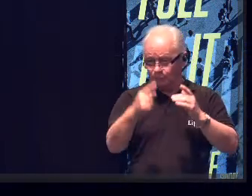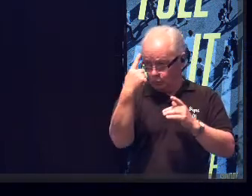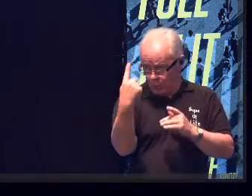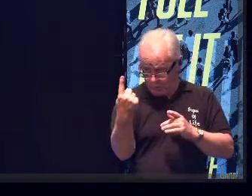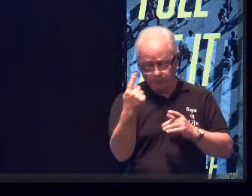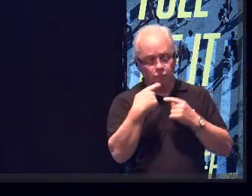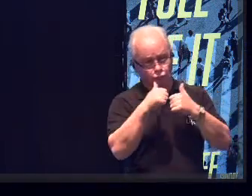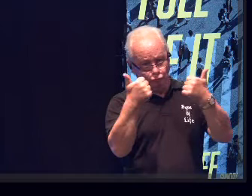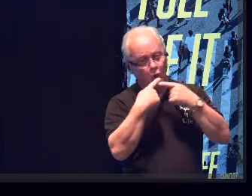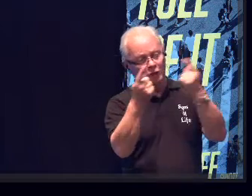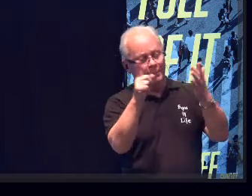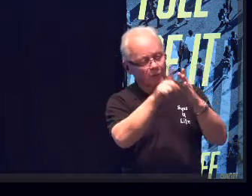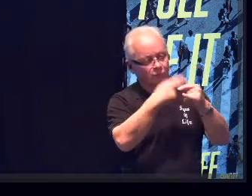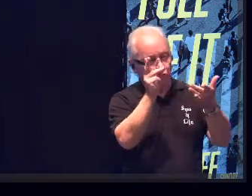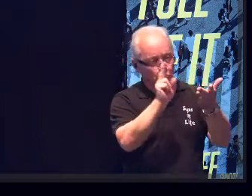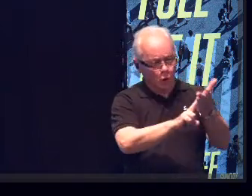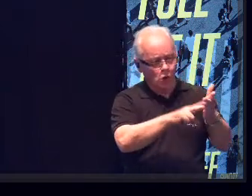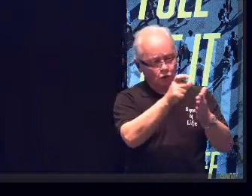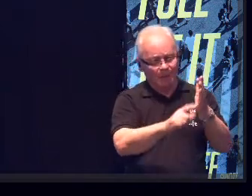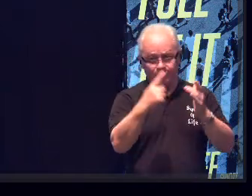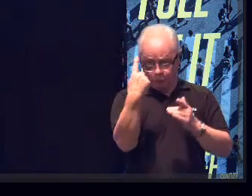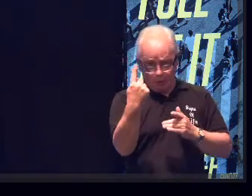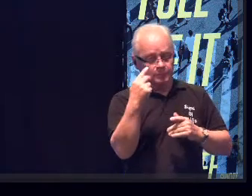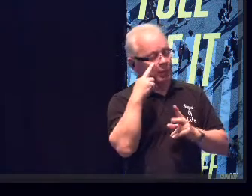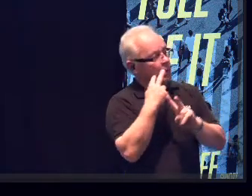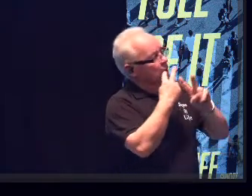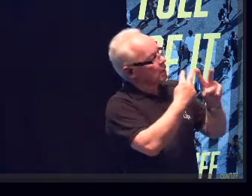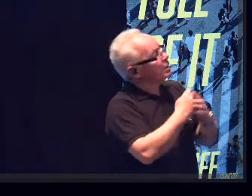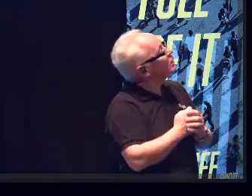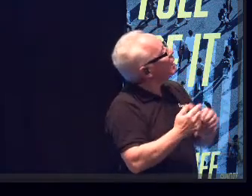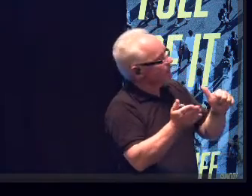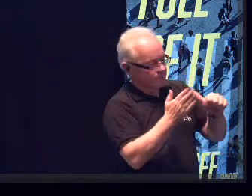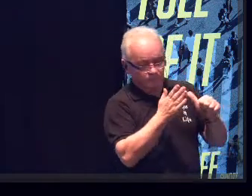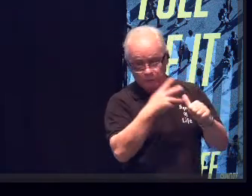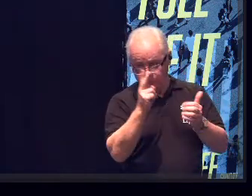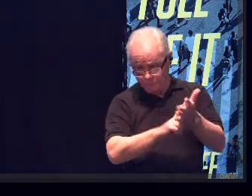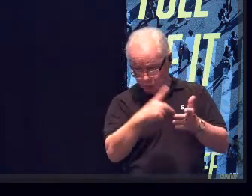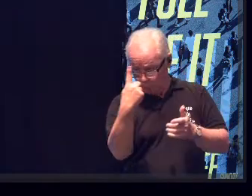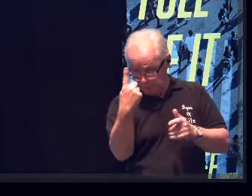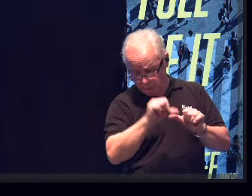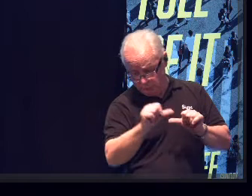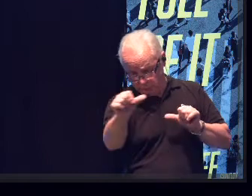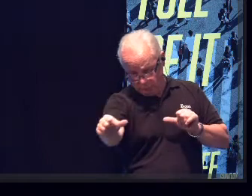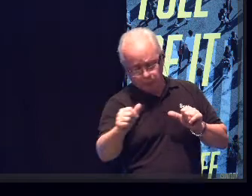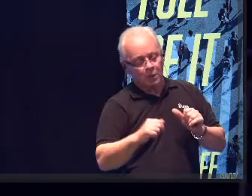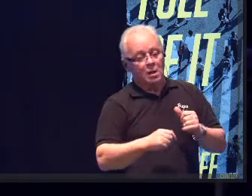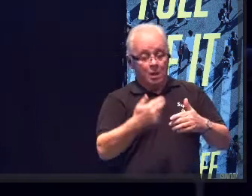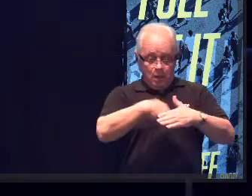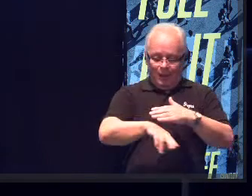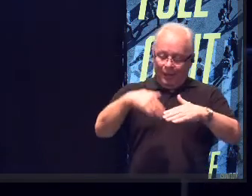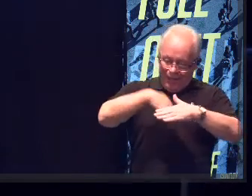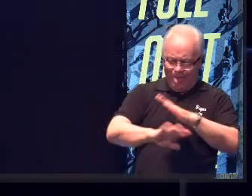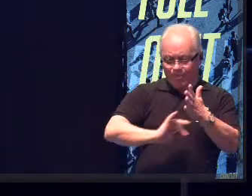1. We're going to read this from the first verse. John chapter 1. In the